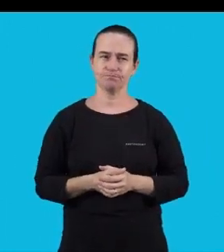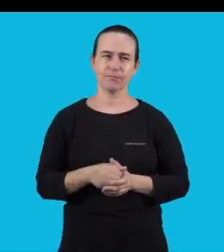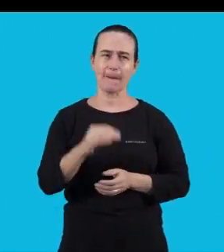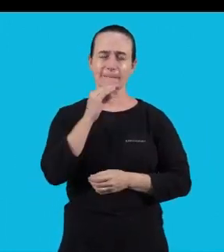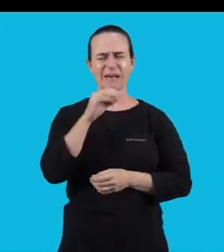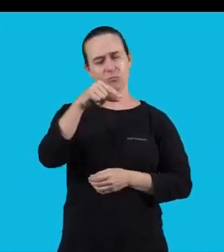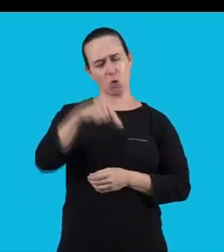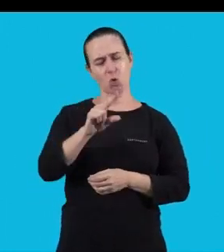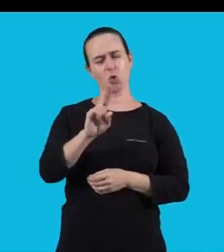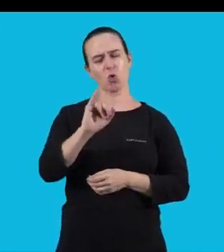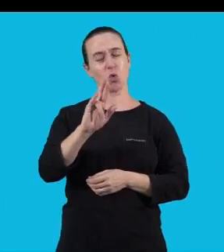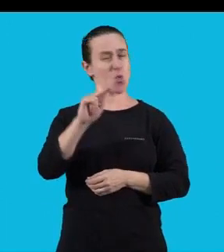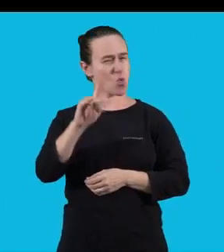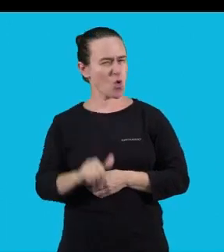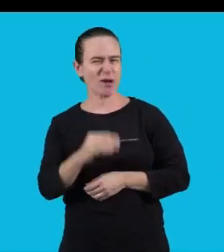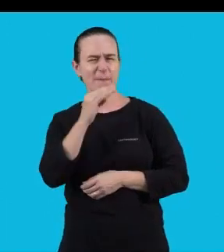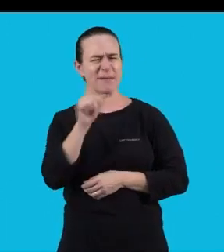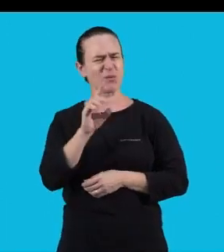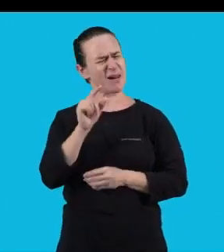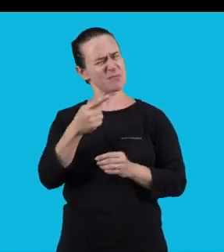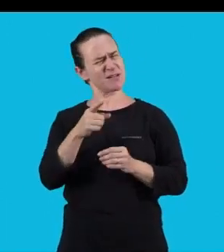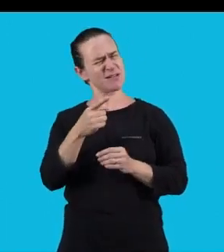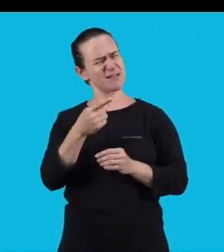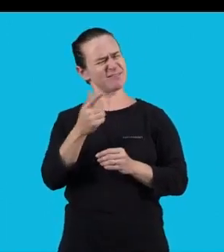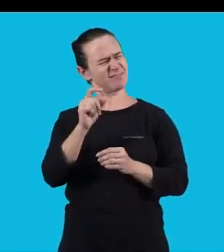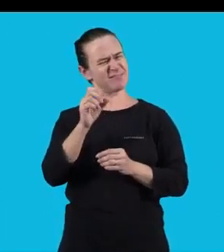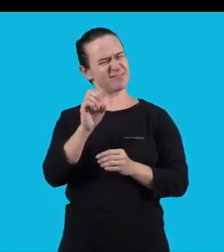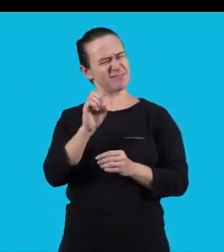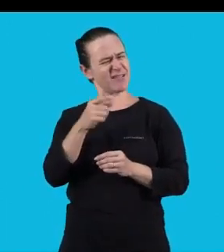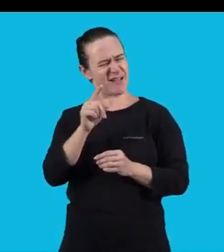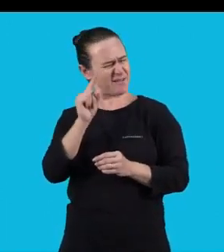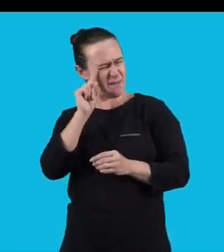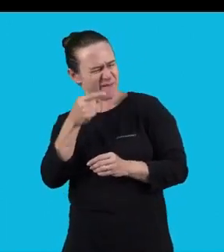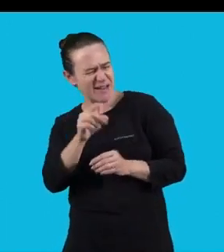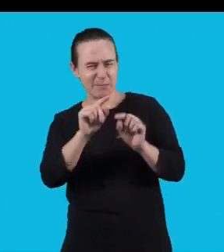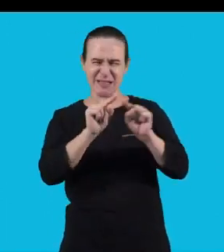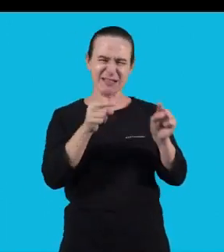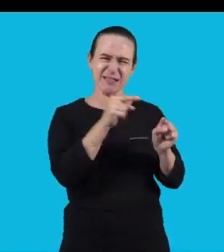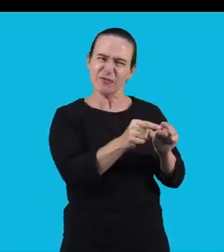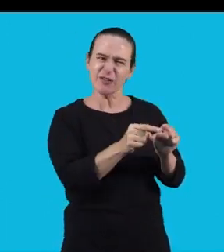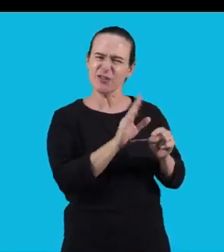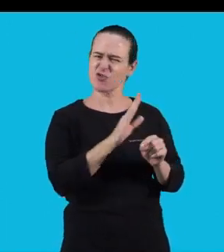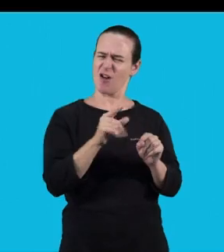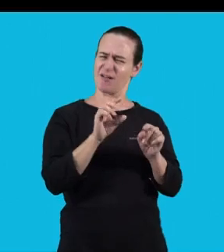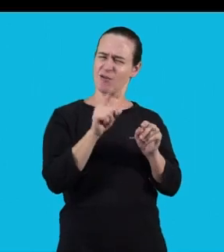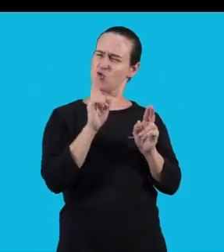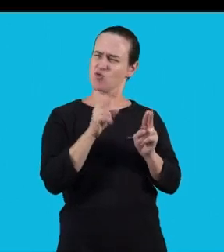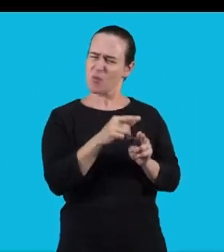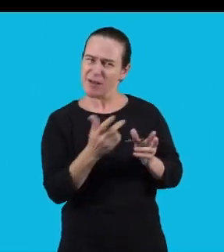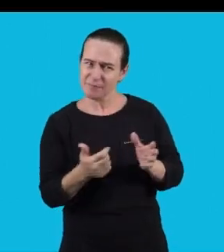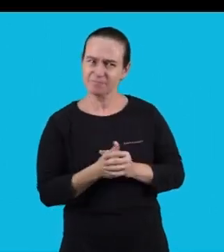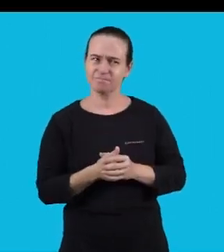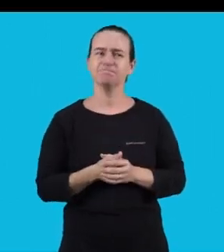quirky. So in this case, unusual, peculiar, odd, or strange. Any one of those would get you a